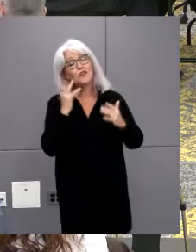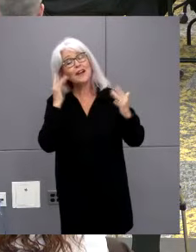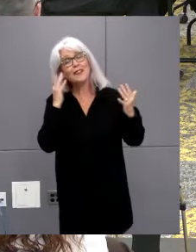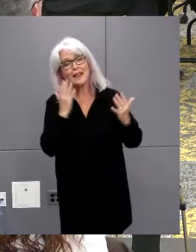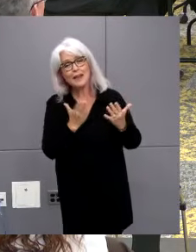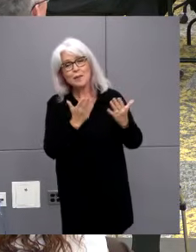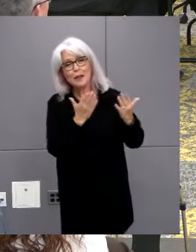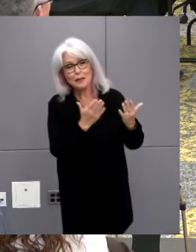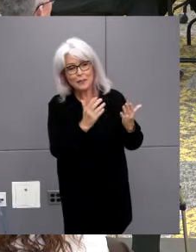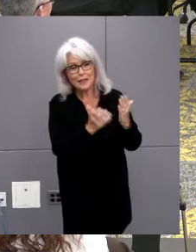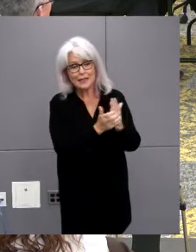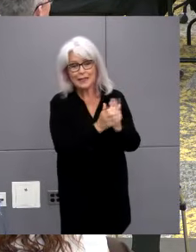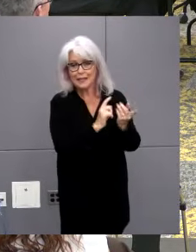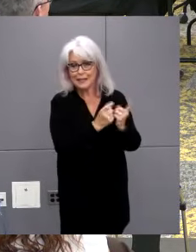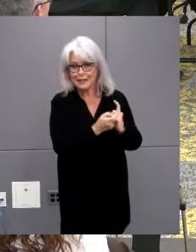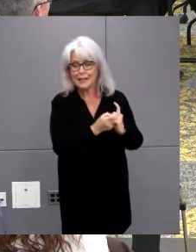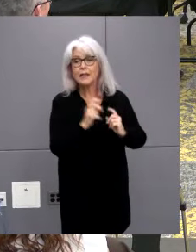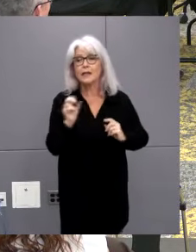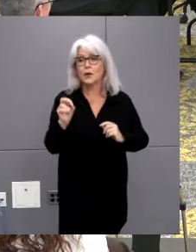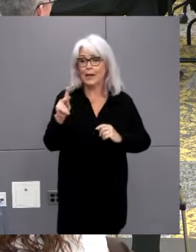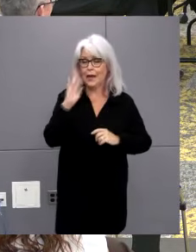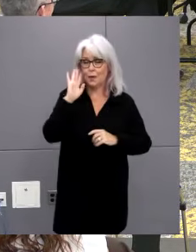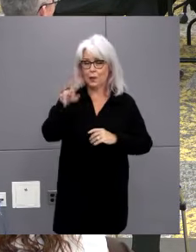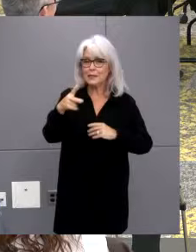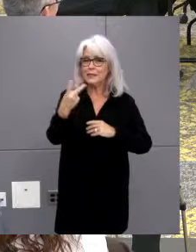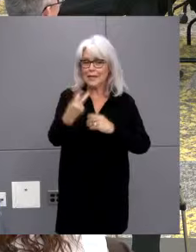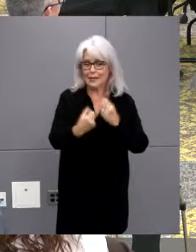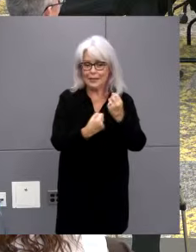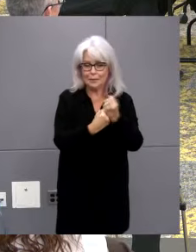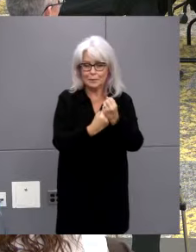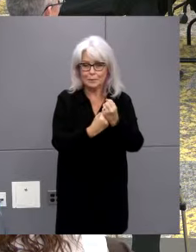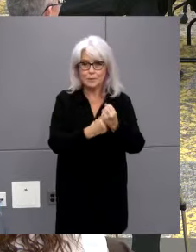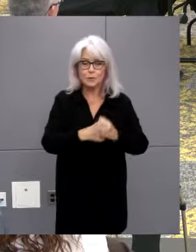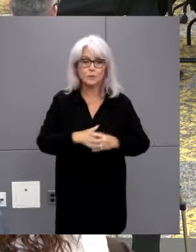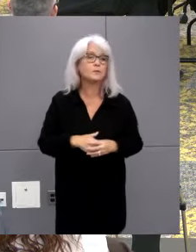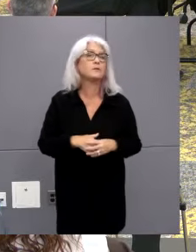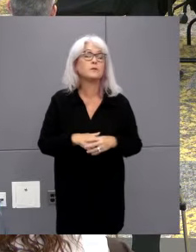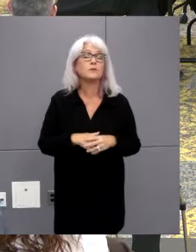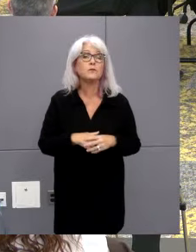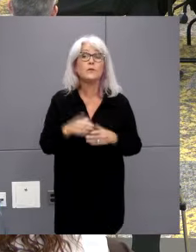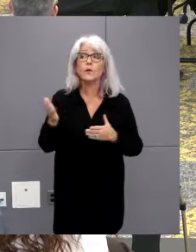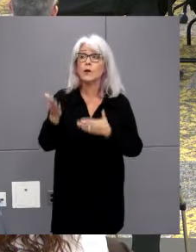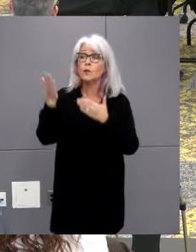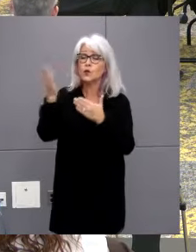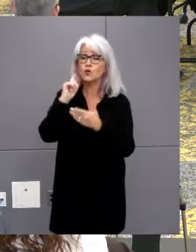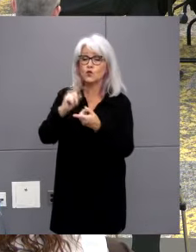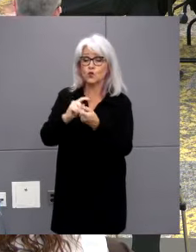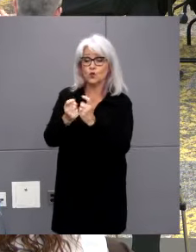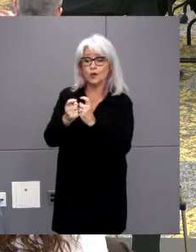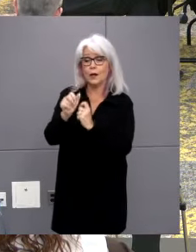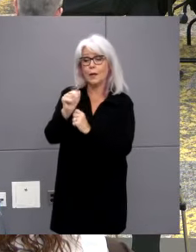and- Second. Yeah. All right. We have a motion to amend